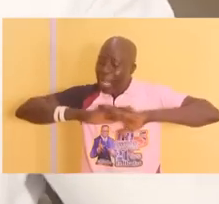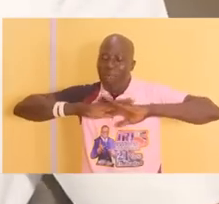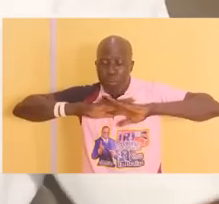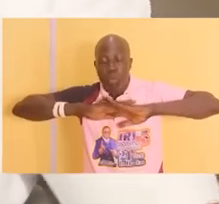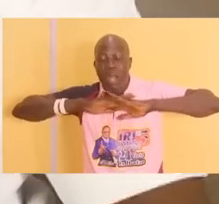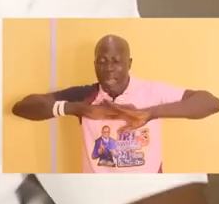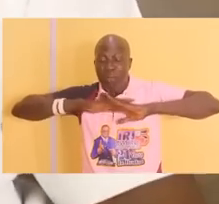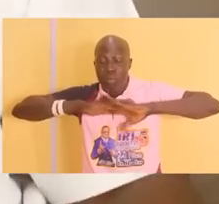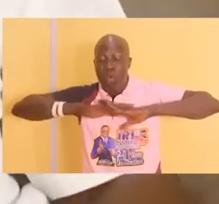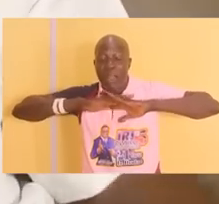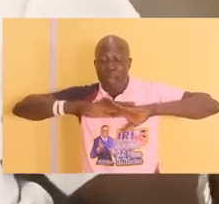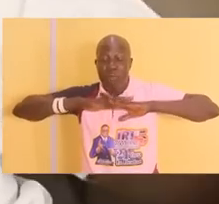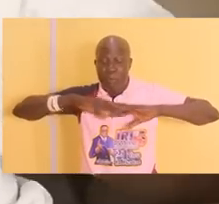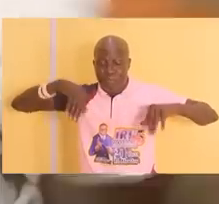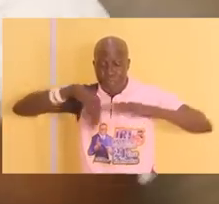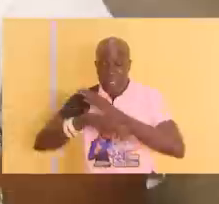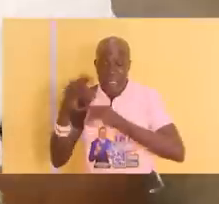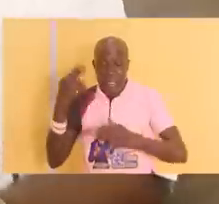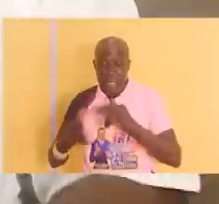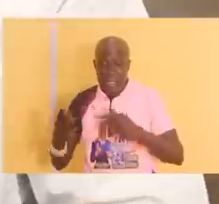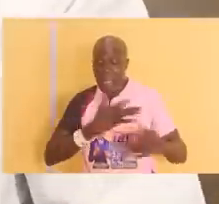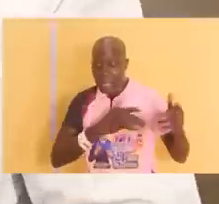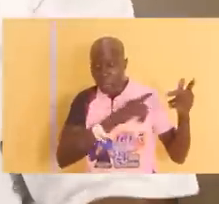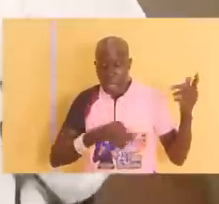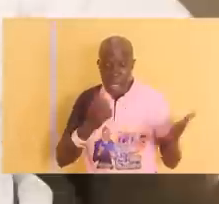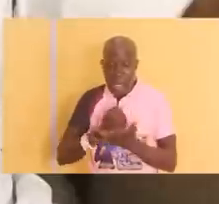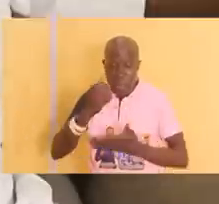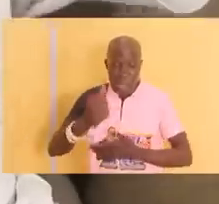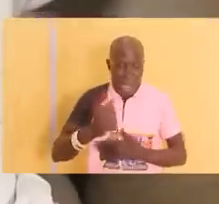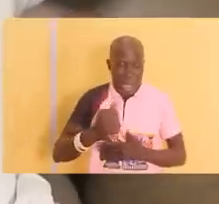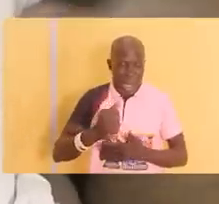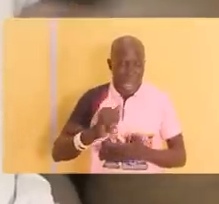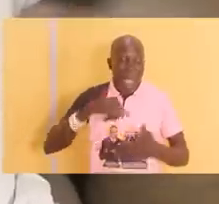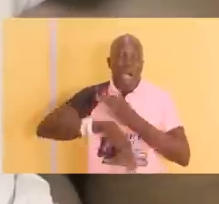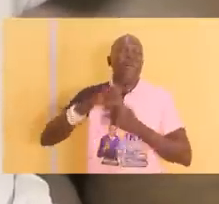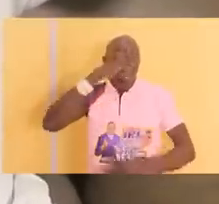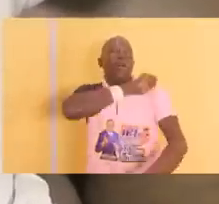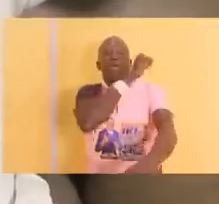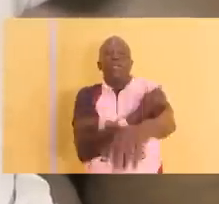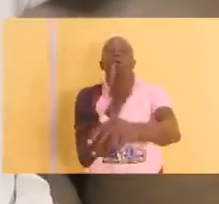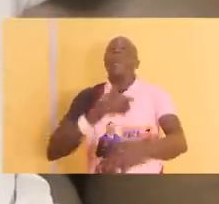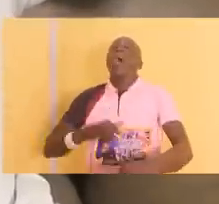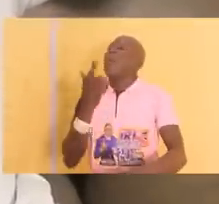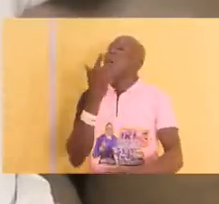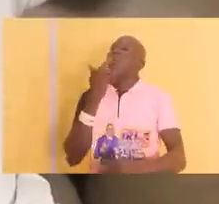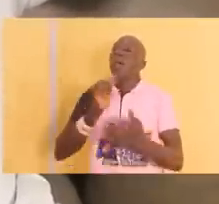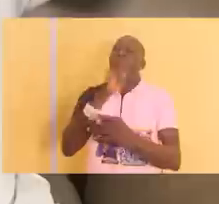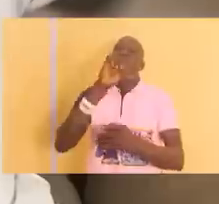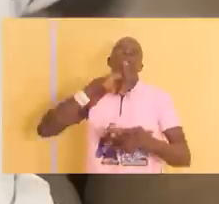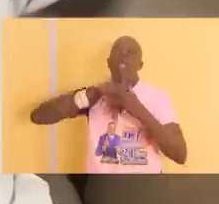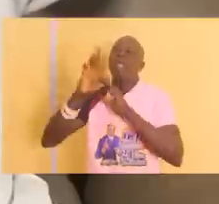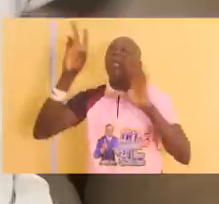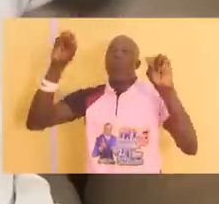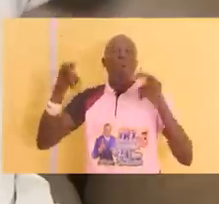Olúwa, jade ibi ti a pe o